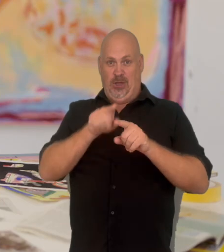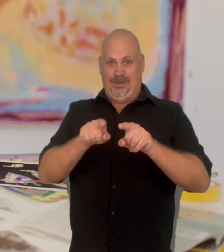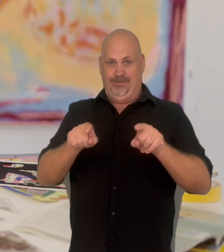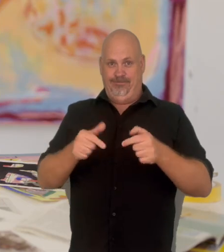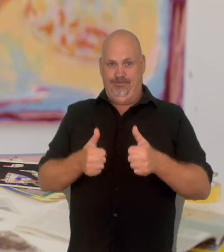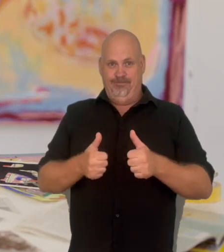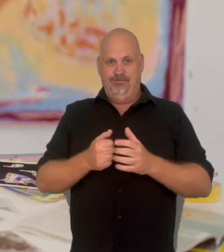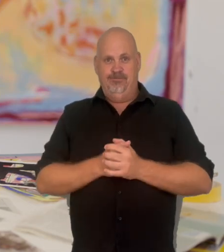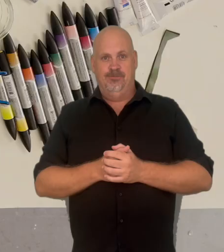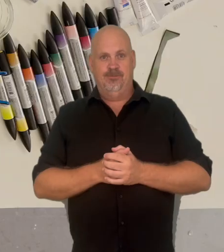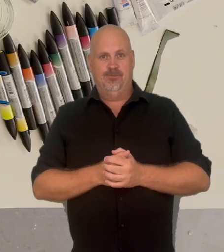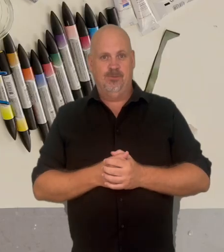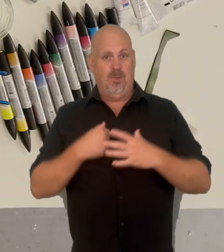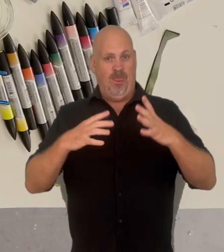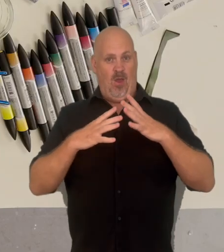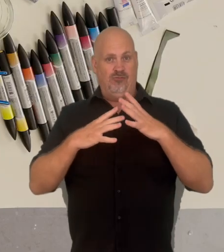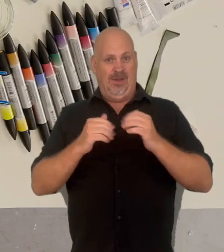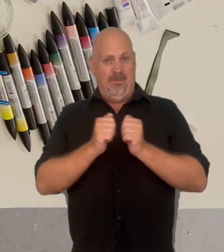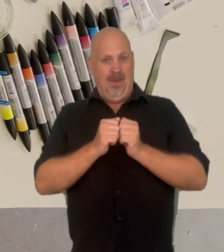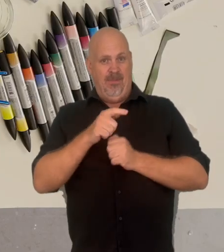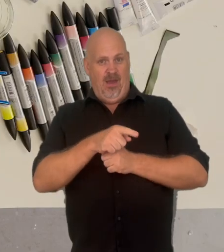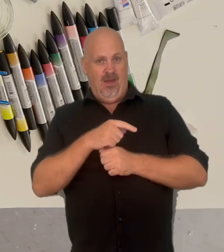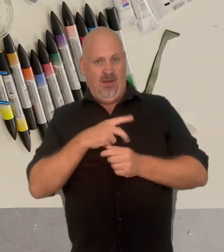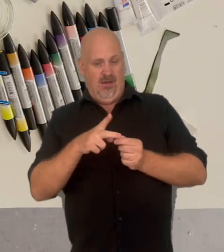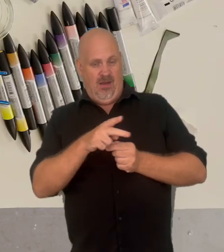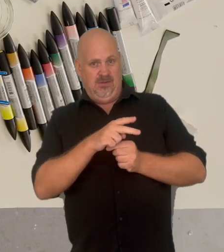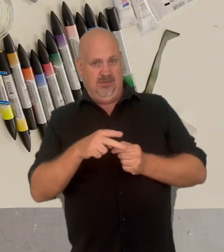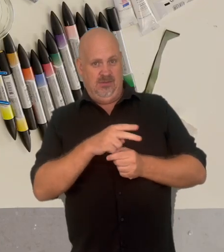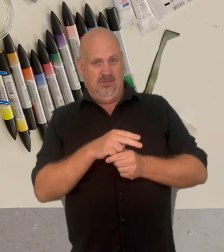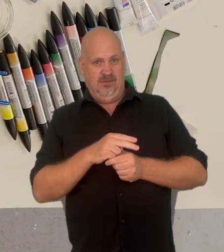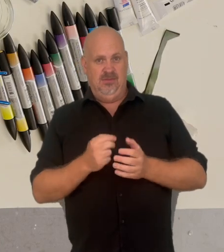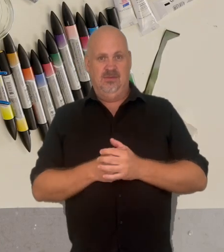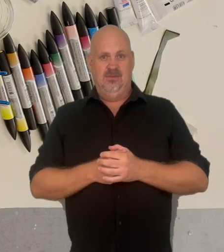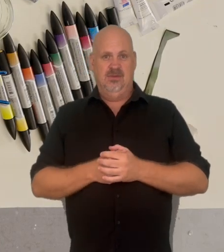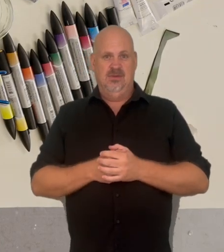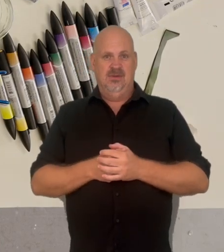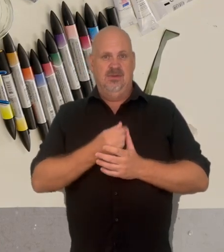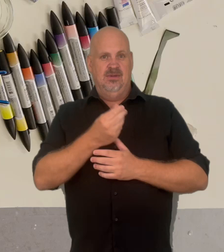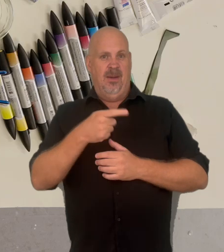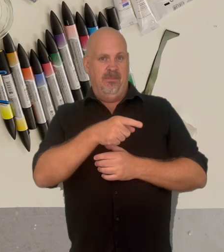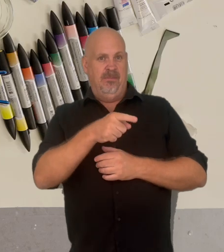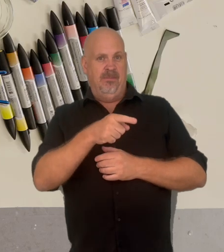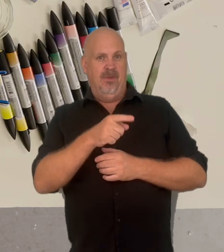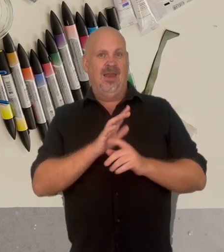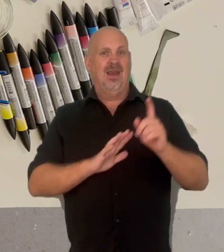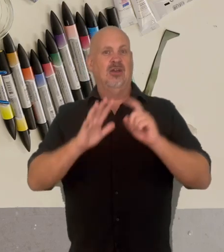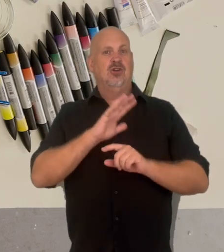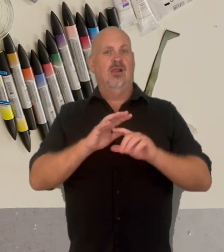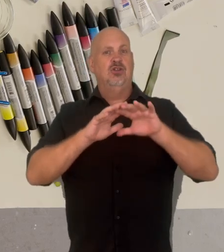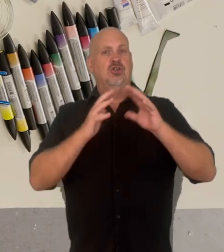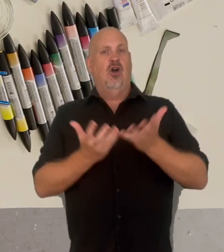I've already cut out some paper, some images from the